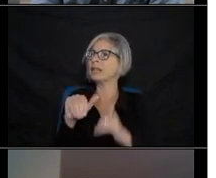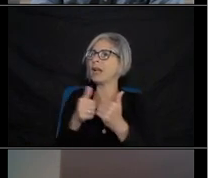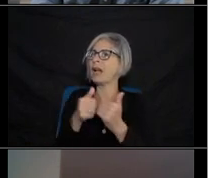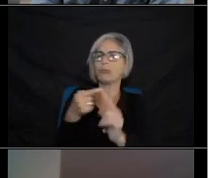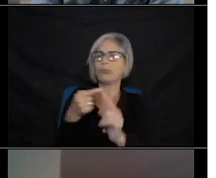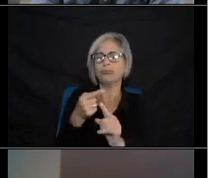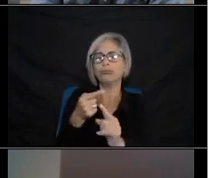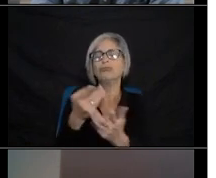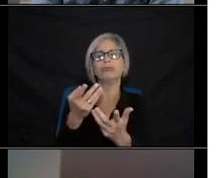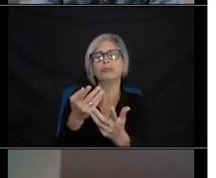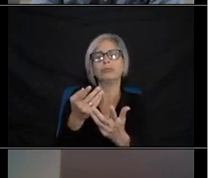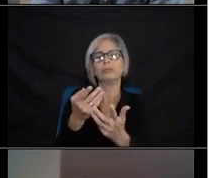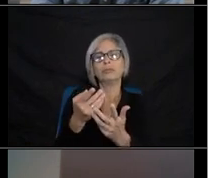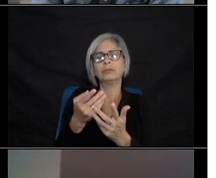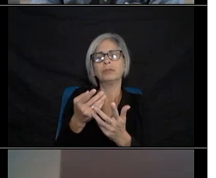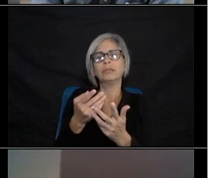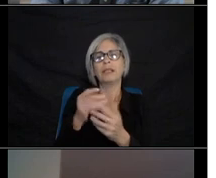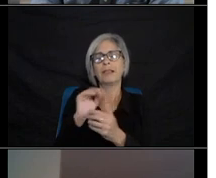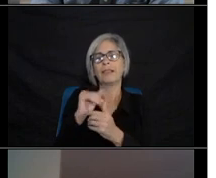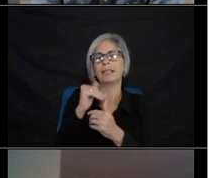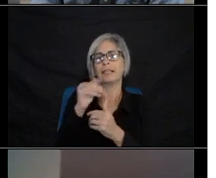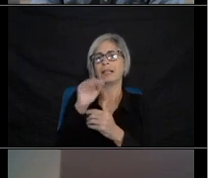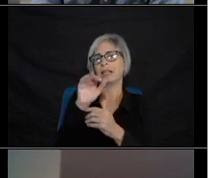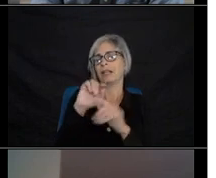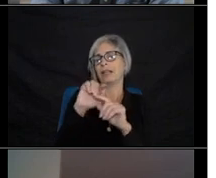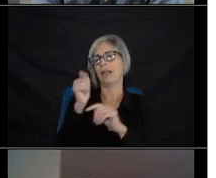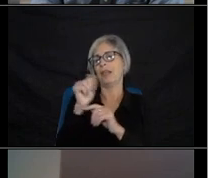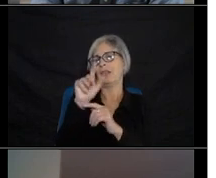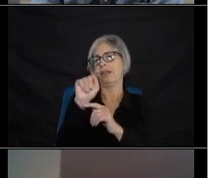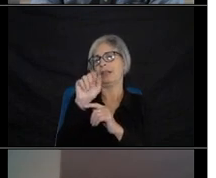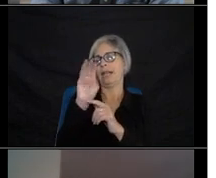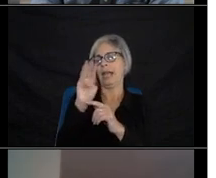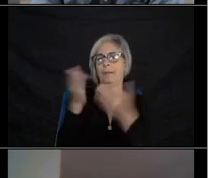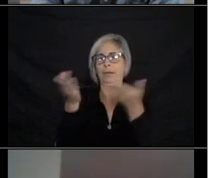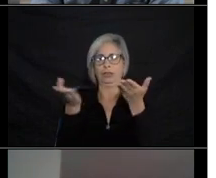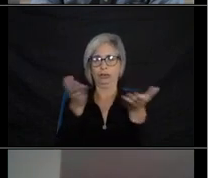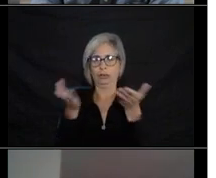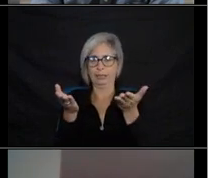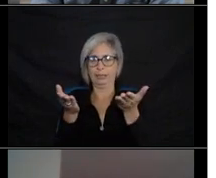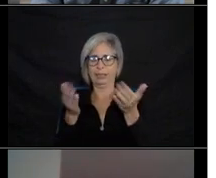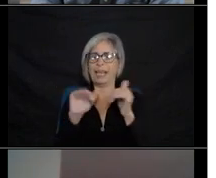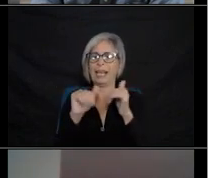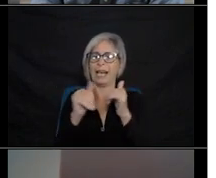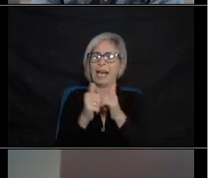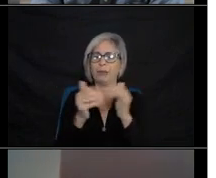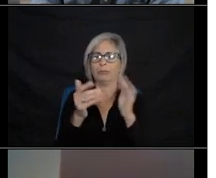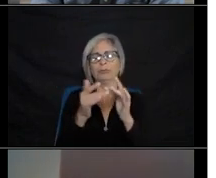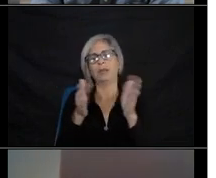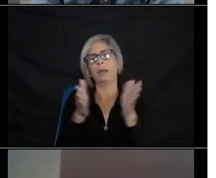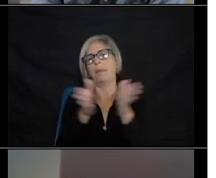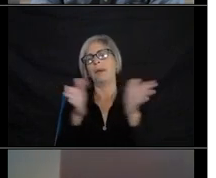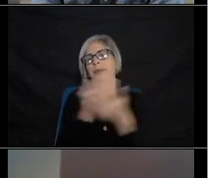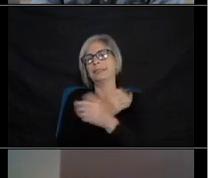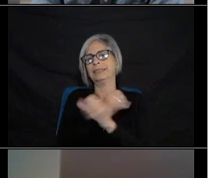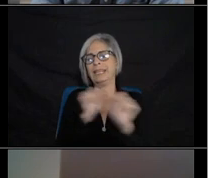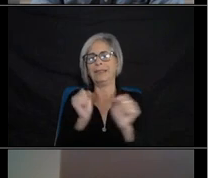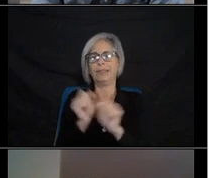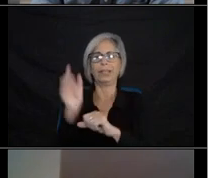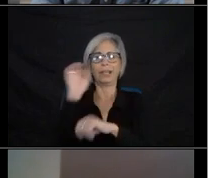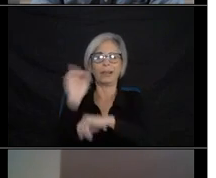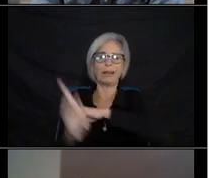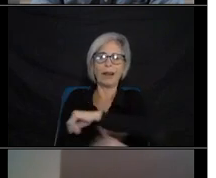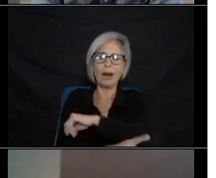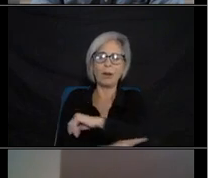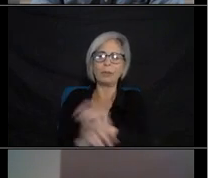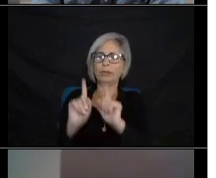Just continuing on down with the different tabs, you have services. This is access to public safety, garbage and recycling, water utilities, Go